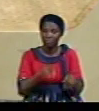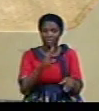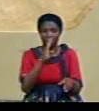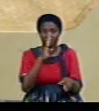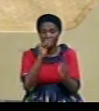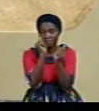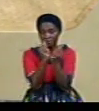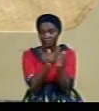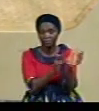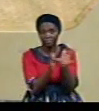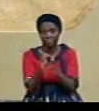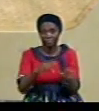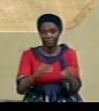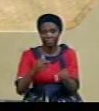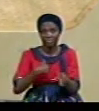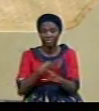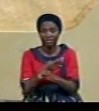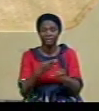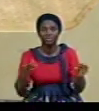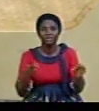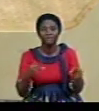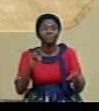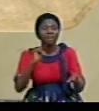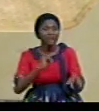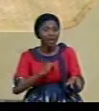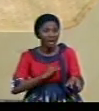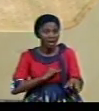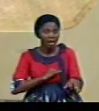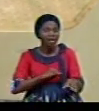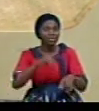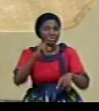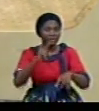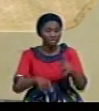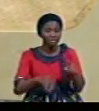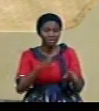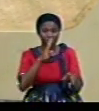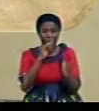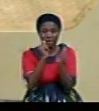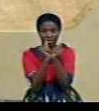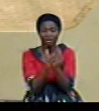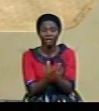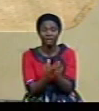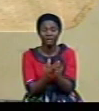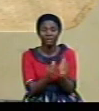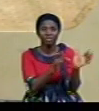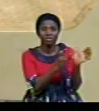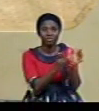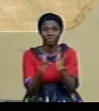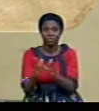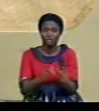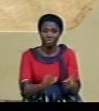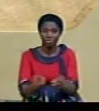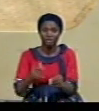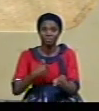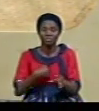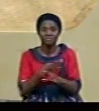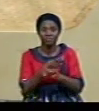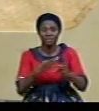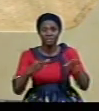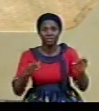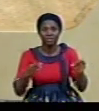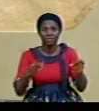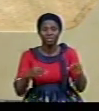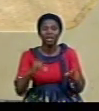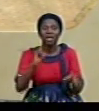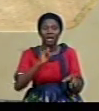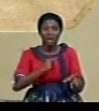be bound Jesus sets me free I cannot be bound Jesus sets